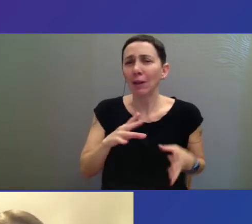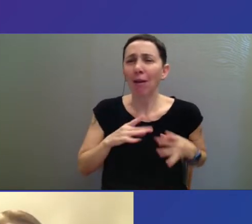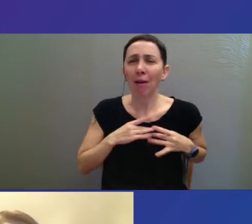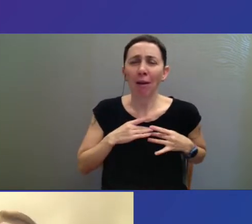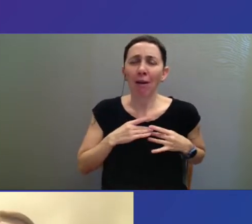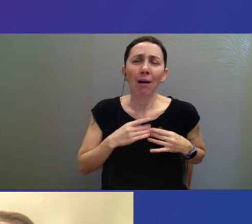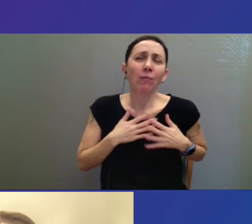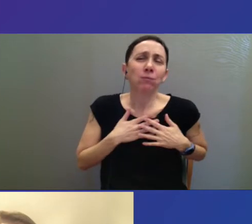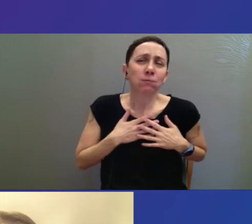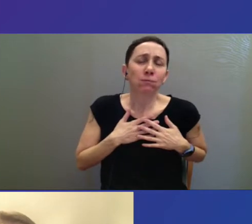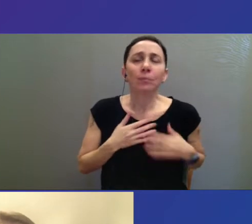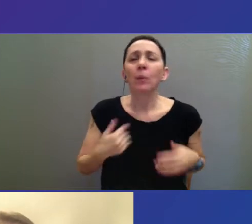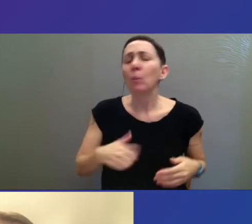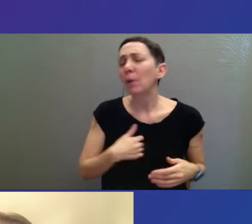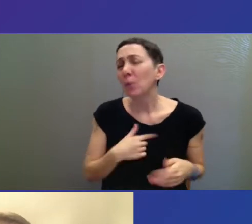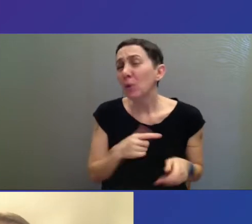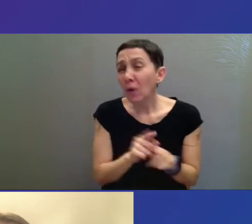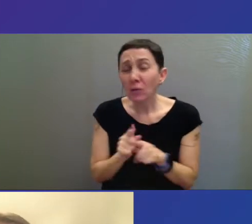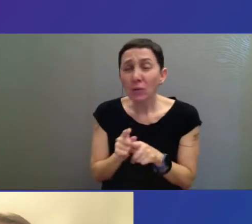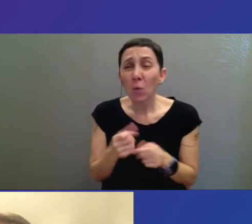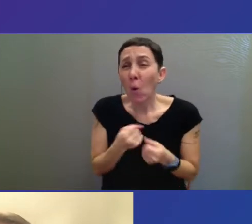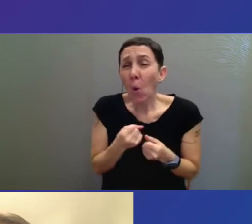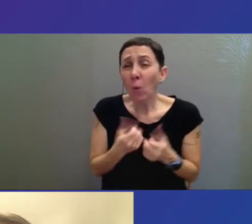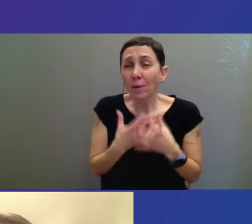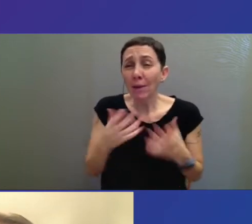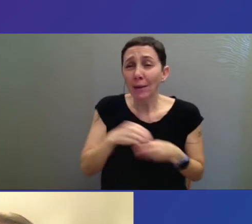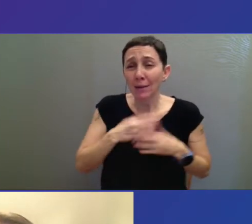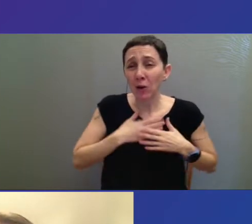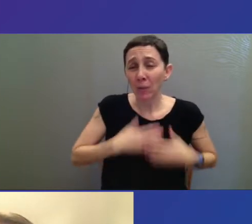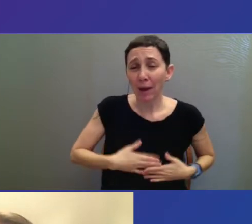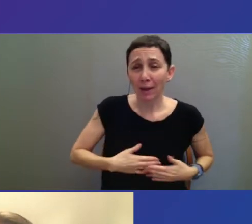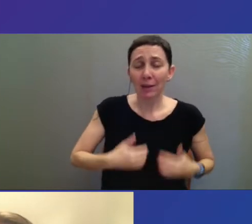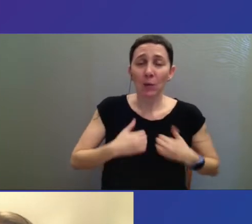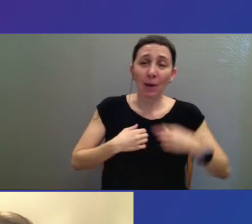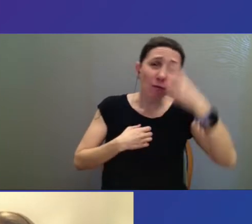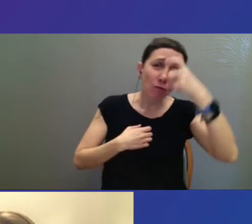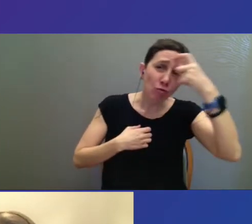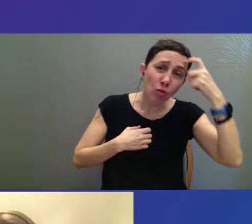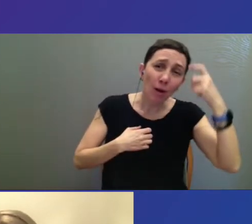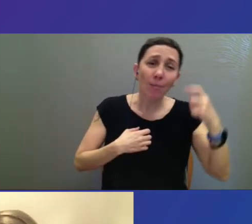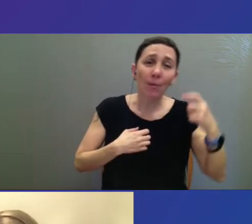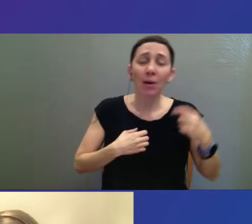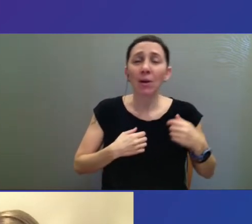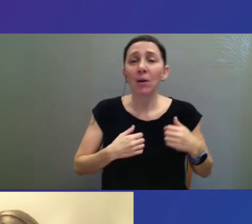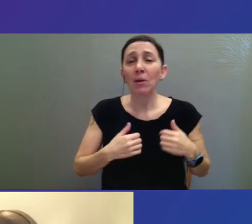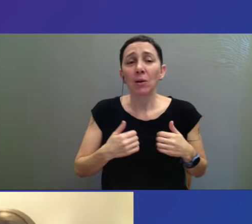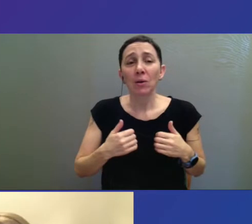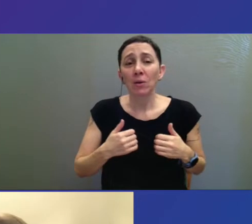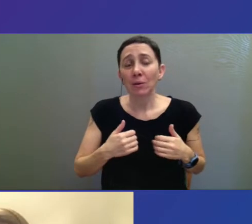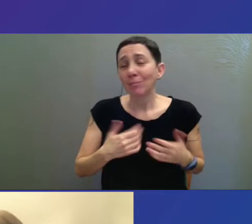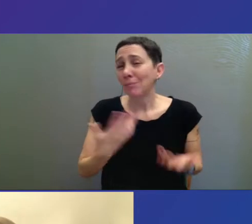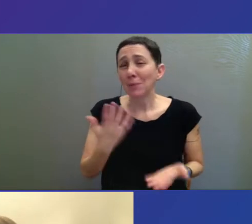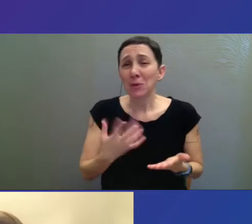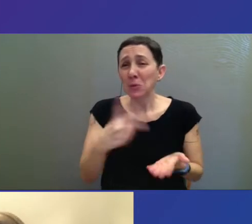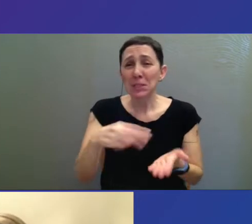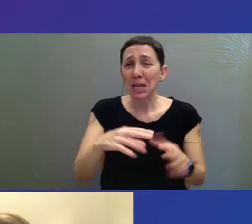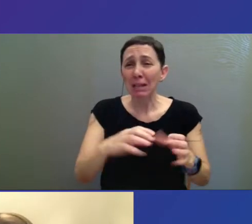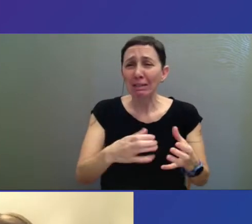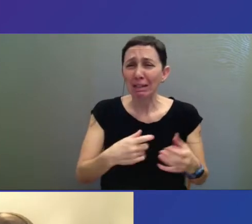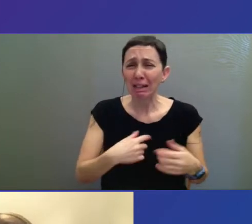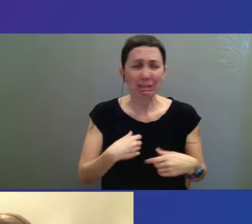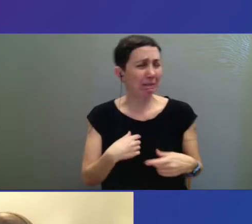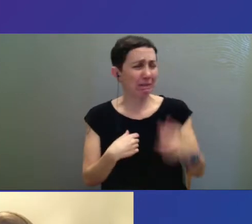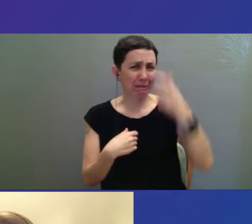trauma. We hold whatever it is that, you know, stood with us from that dance class that time. And